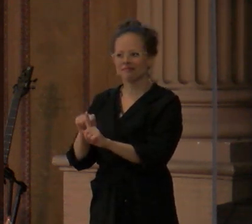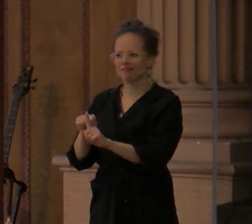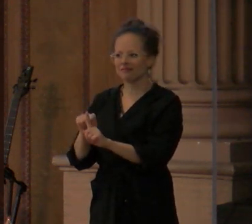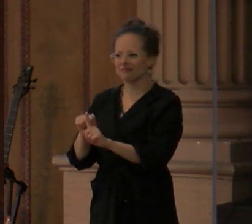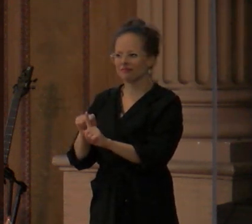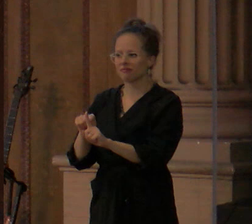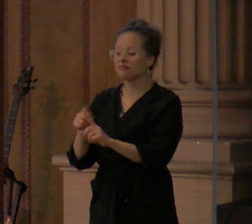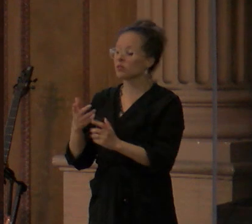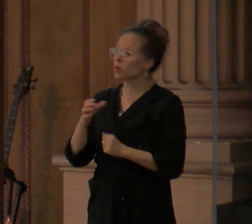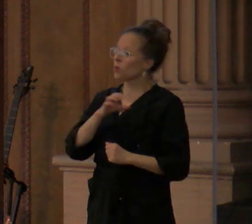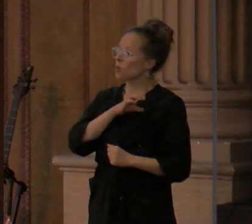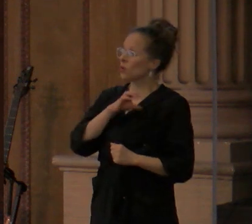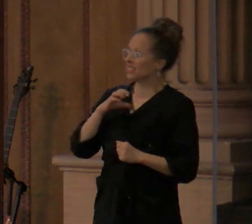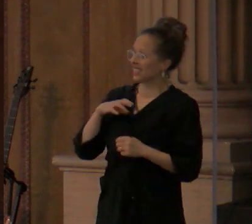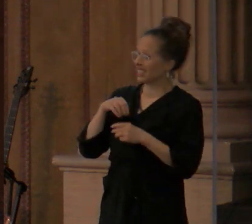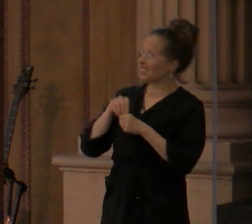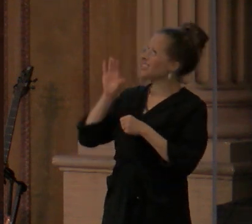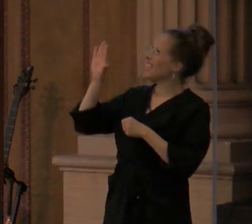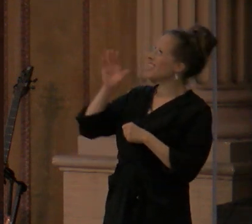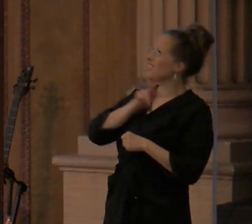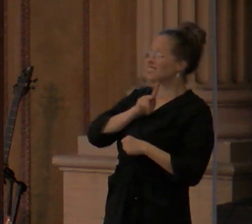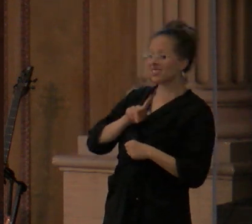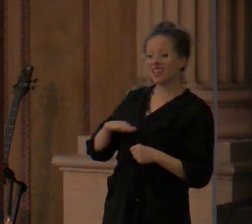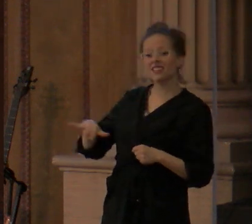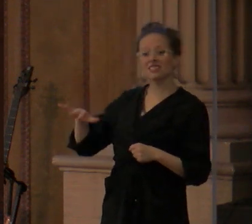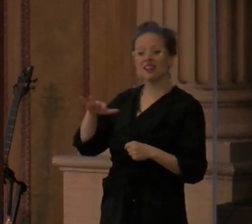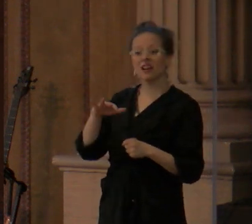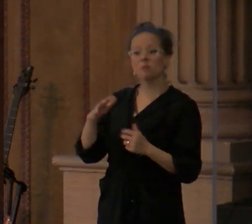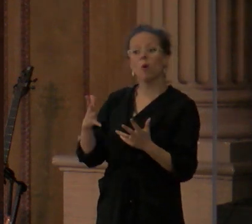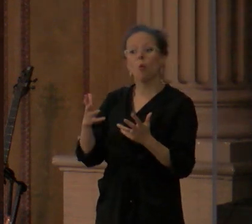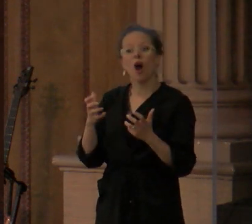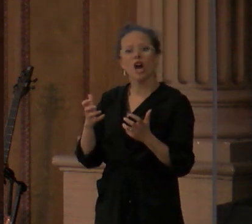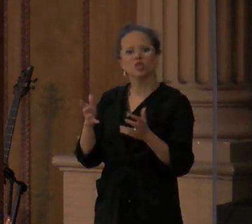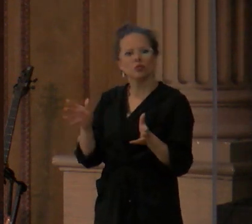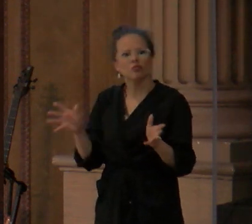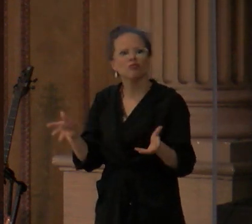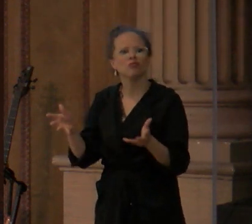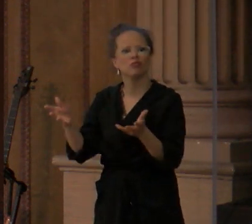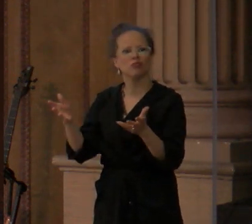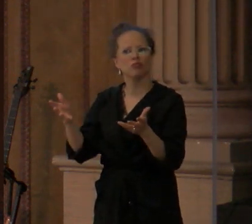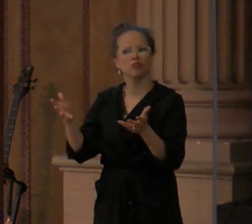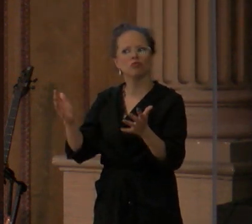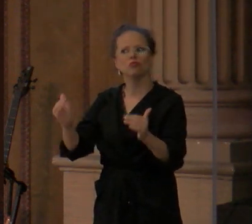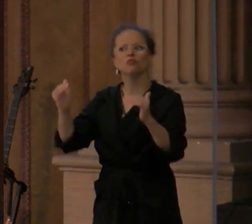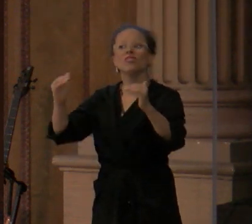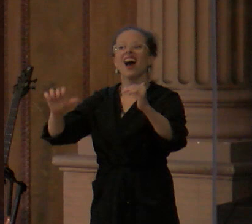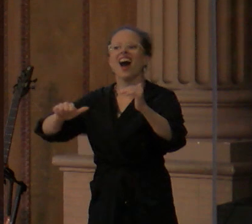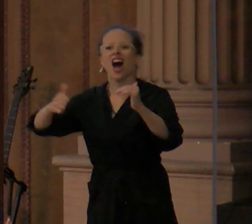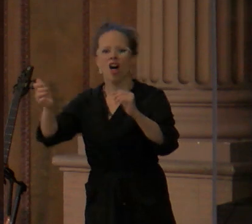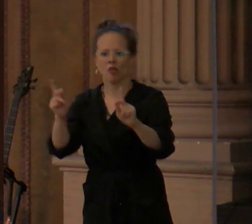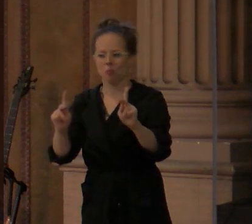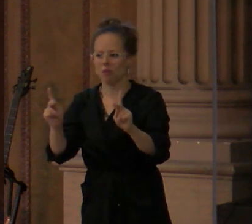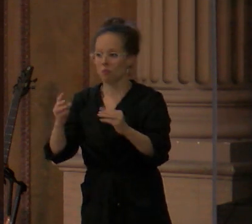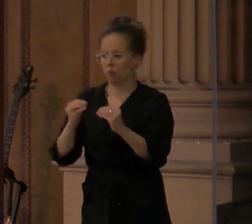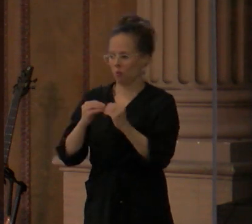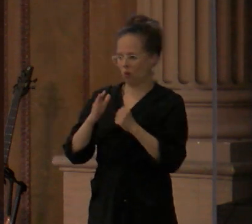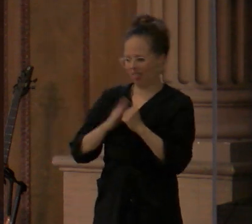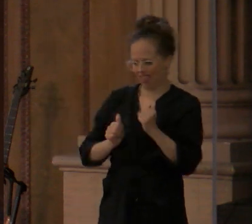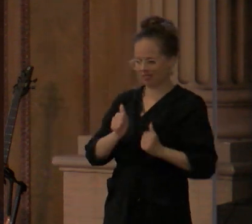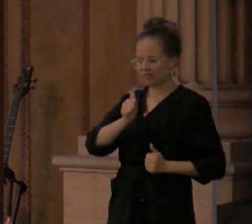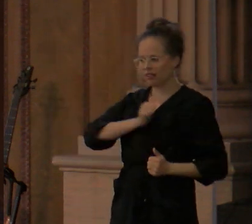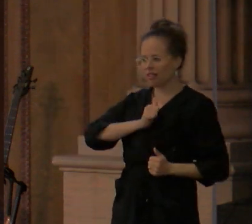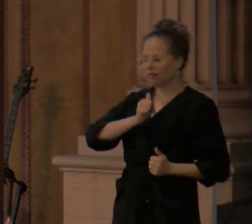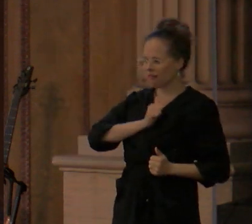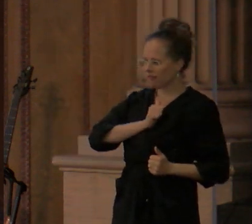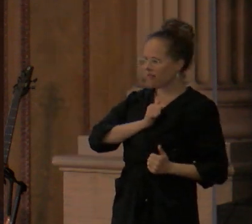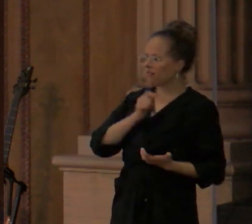this kingdom are more about advancing the interests of others than they are advancing their own interests. They're more about making much of Jesus and making much